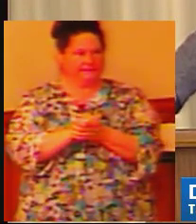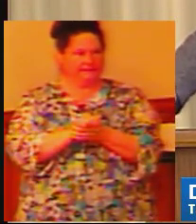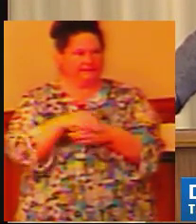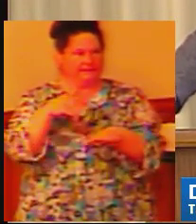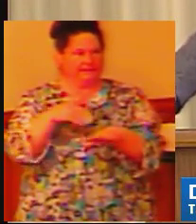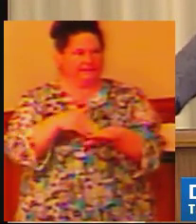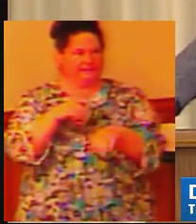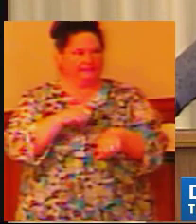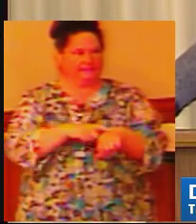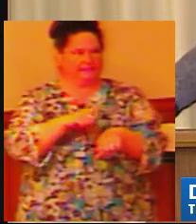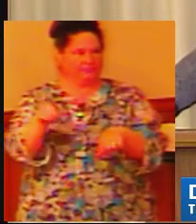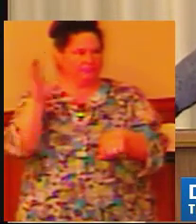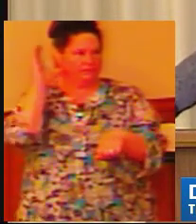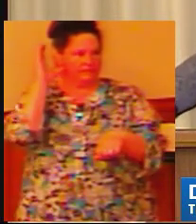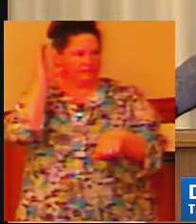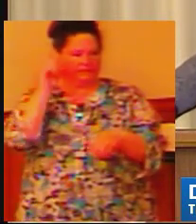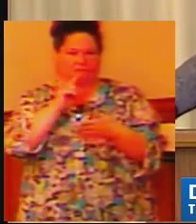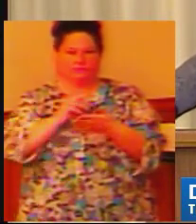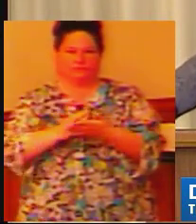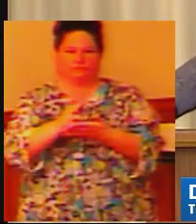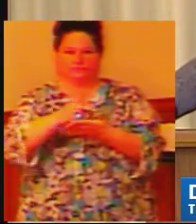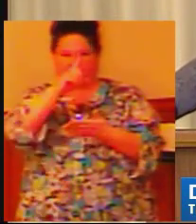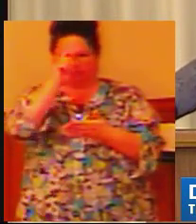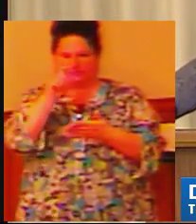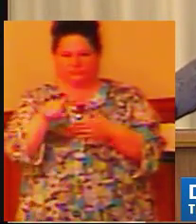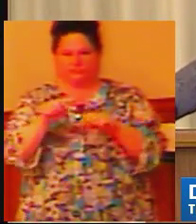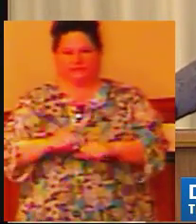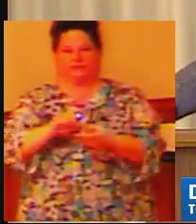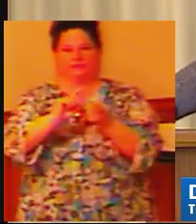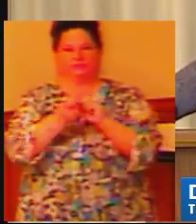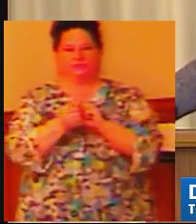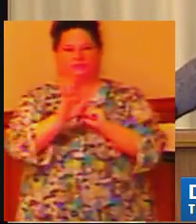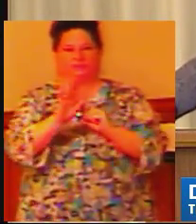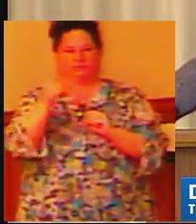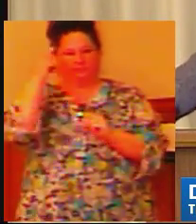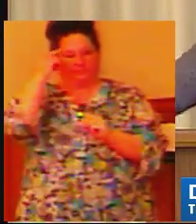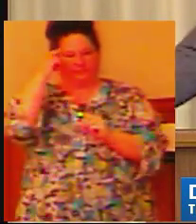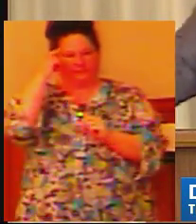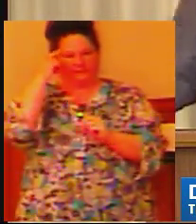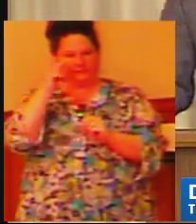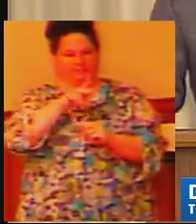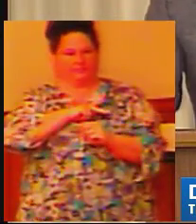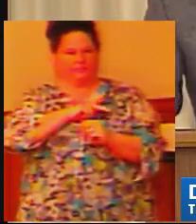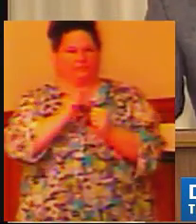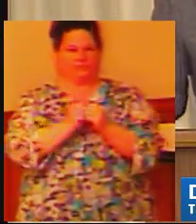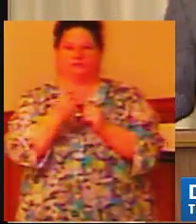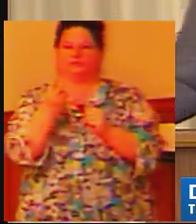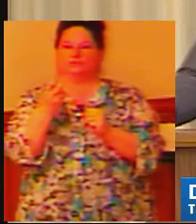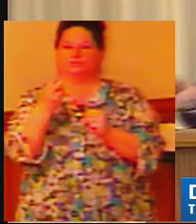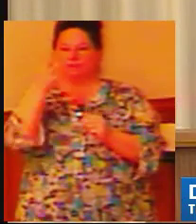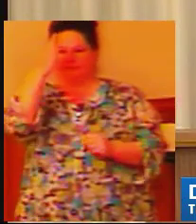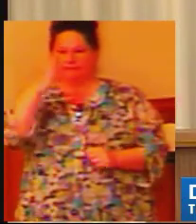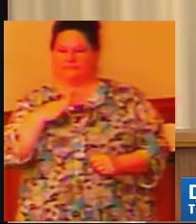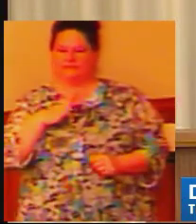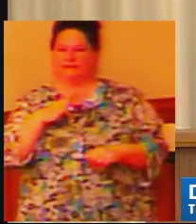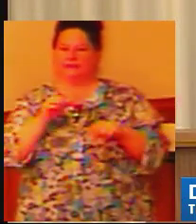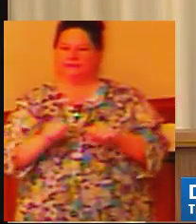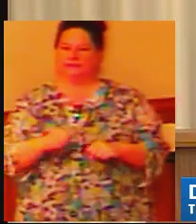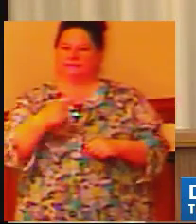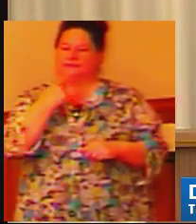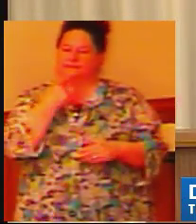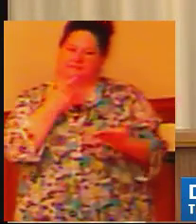at the time you hear the truth, because you can change your mind. Now, Paul, with these 12 men, he could have